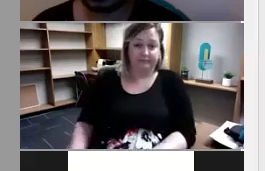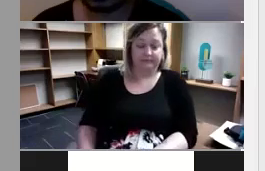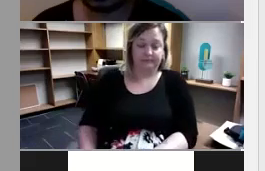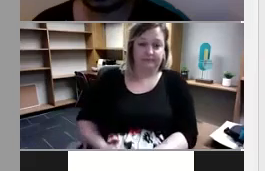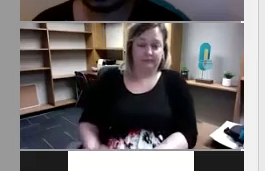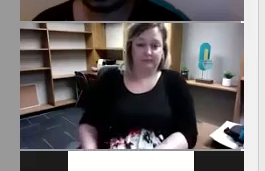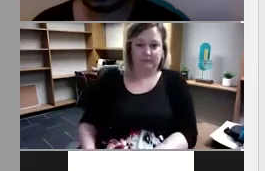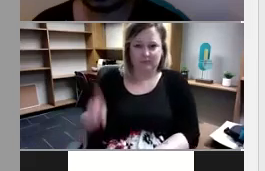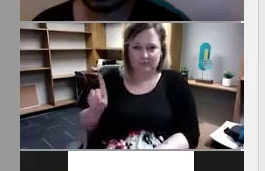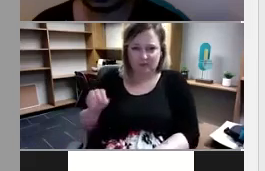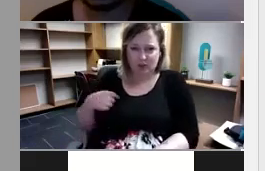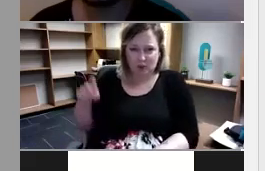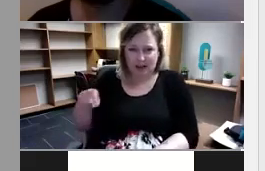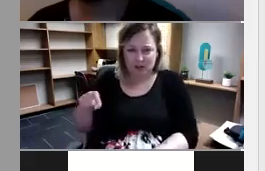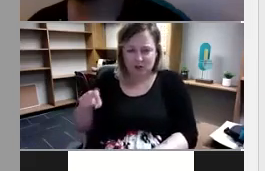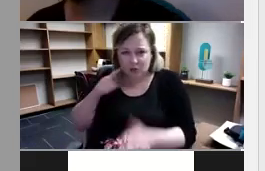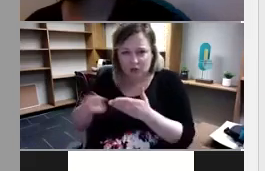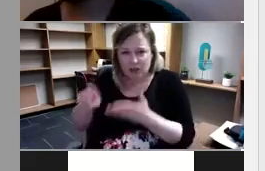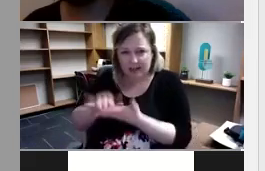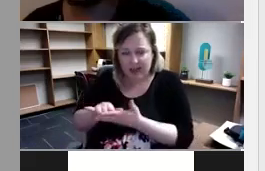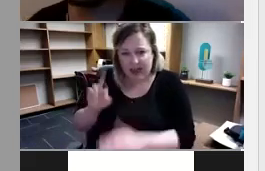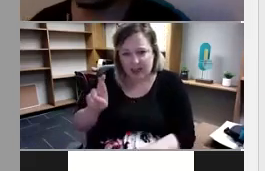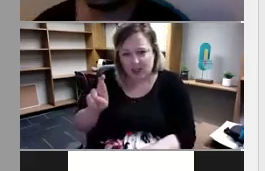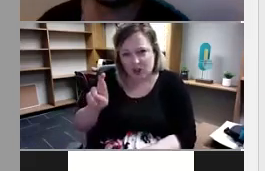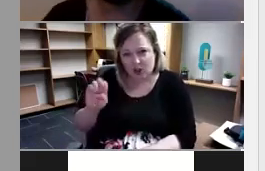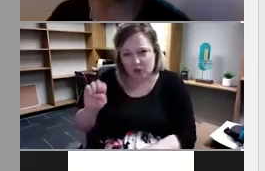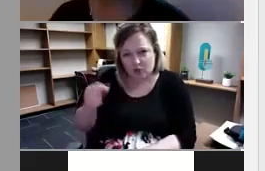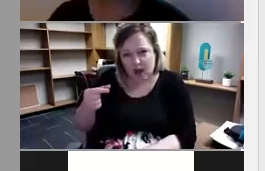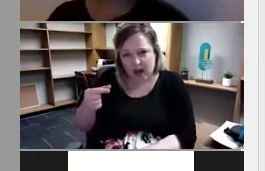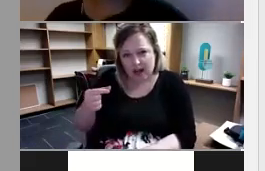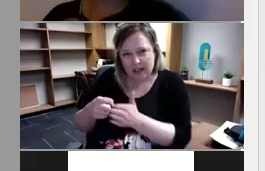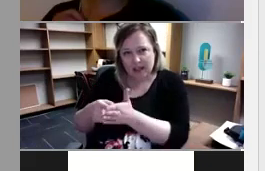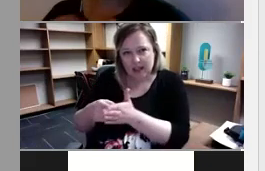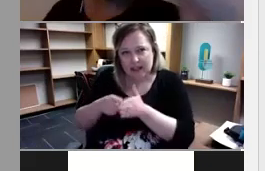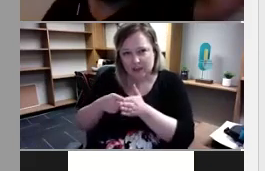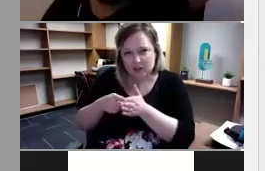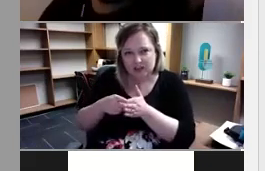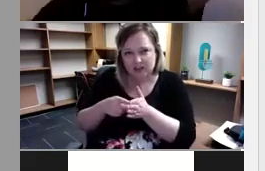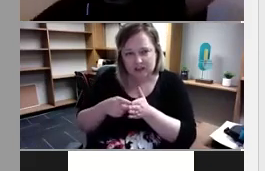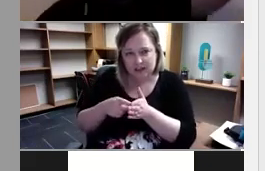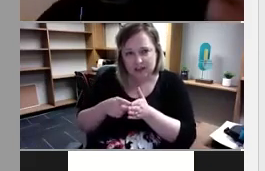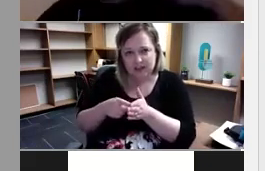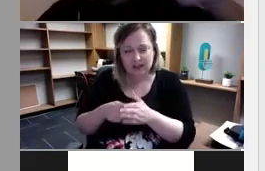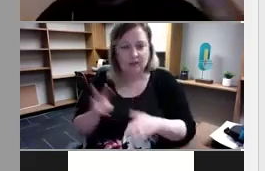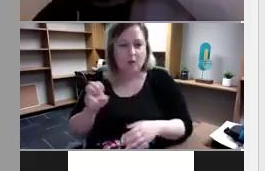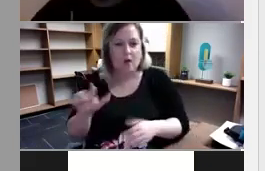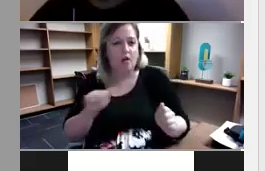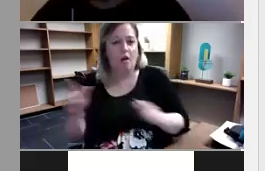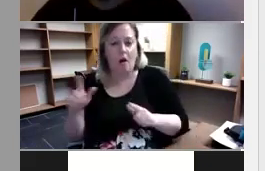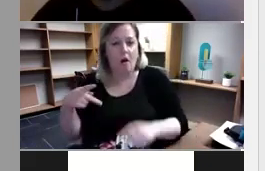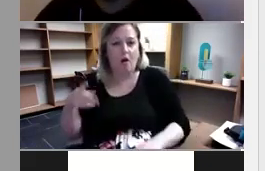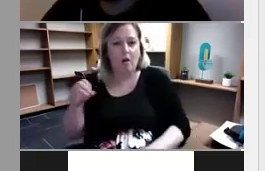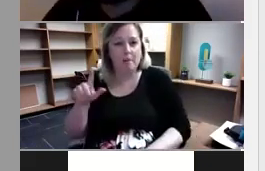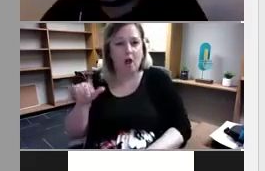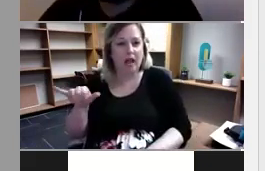Do I need to check that regularity condition? Not usually, because for all polynomial functions of n, it